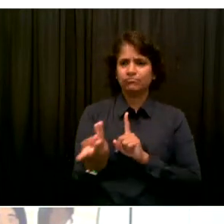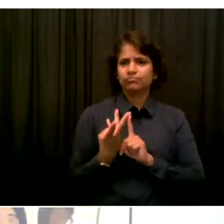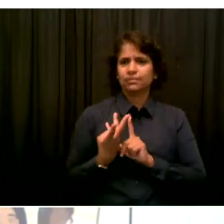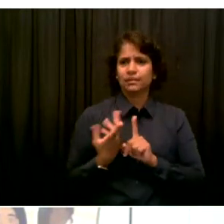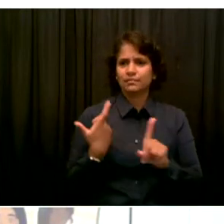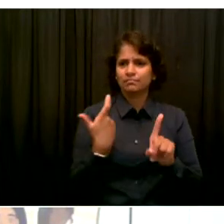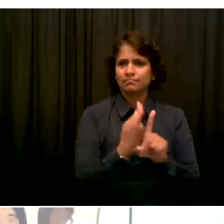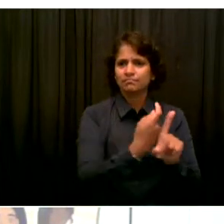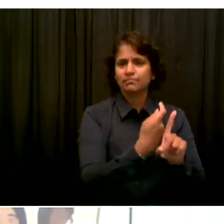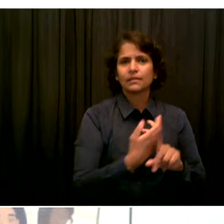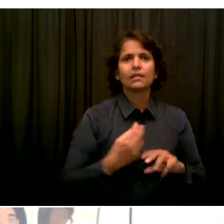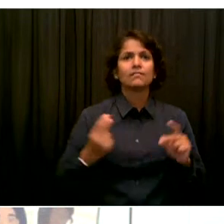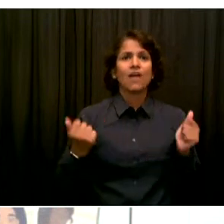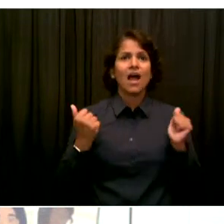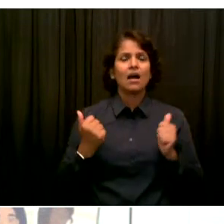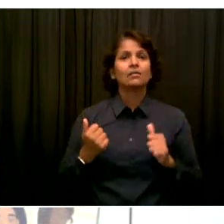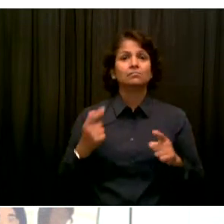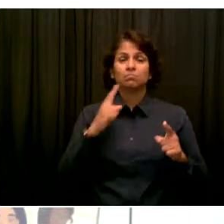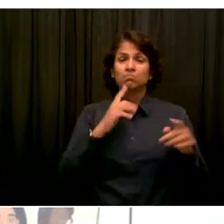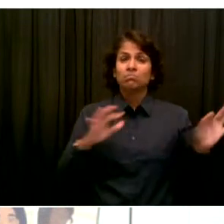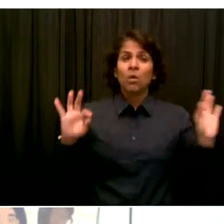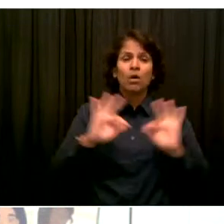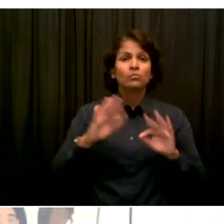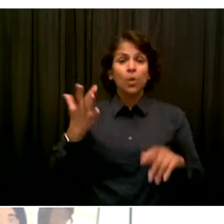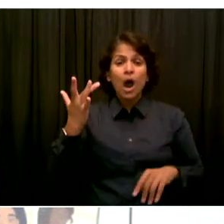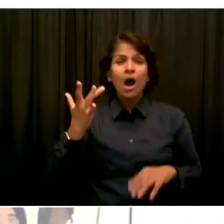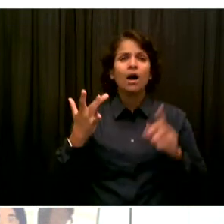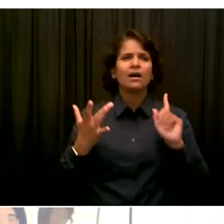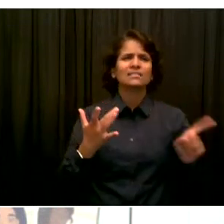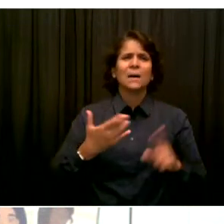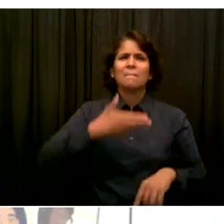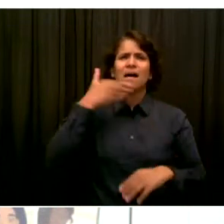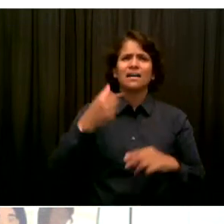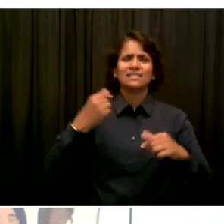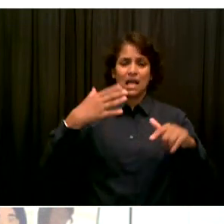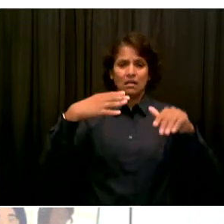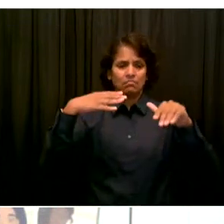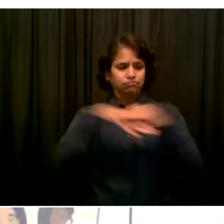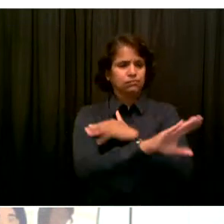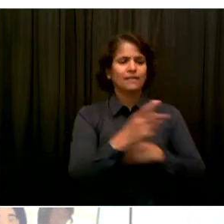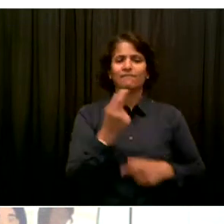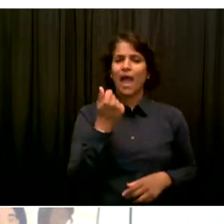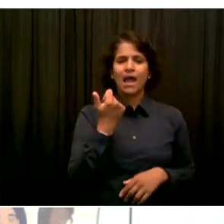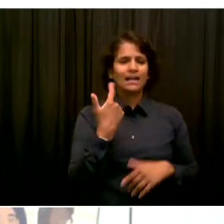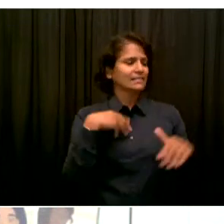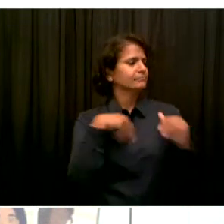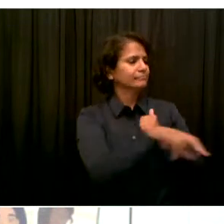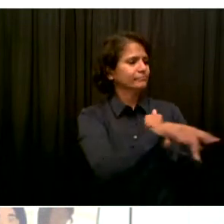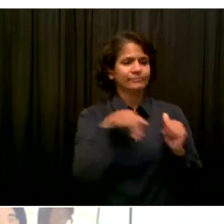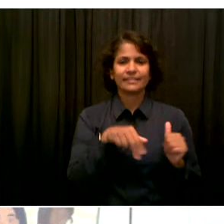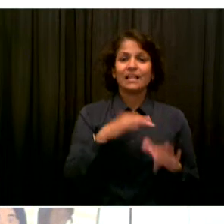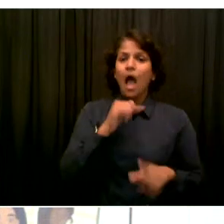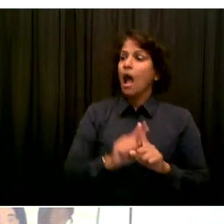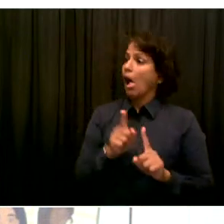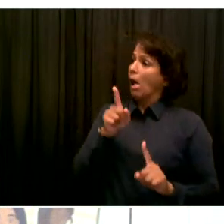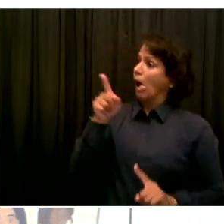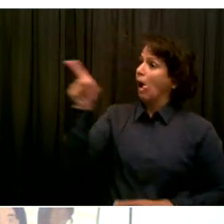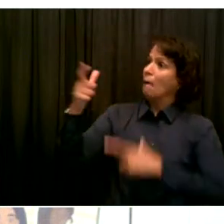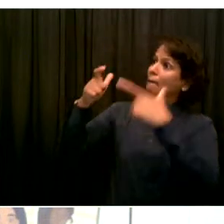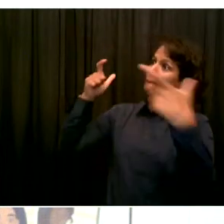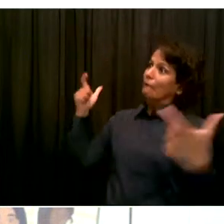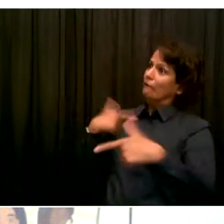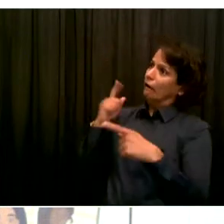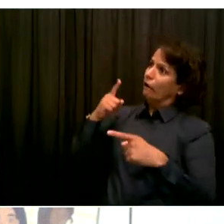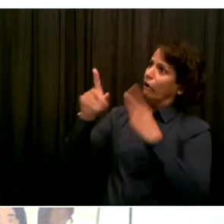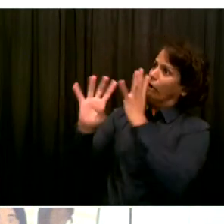important thing we can do with respect to turning the corner on the pandemic, is getting as many people who are unvaccinated to